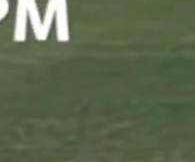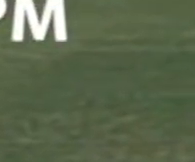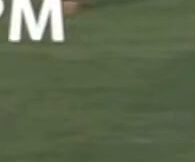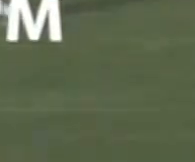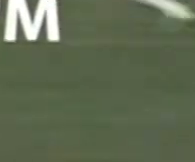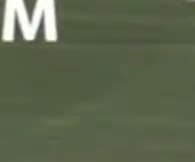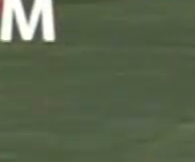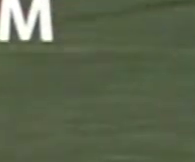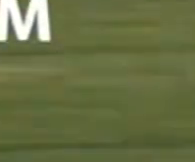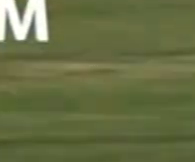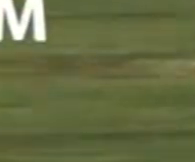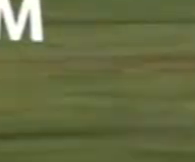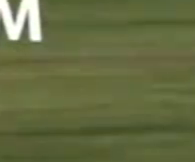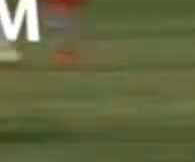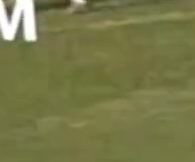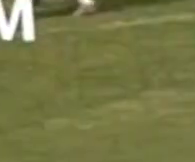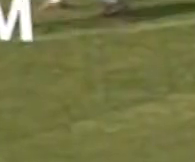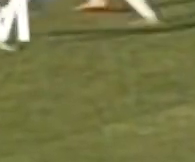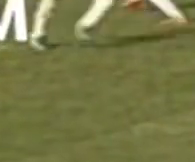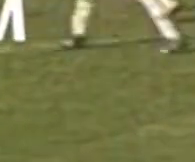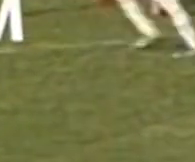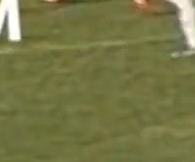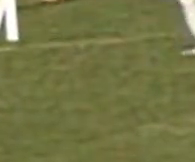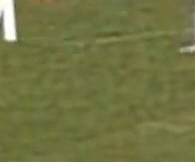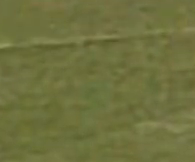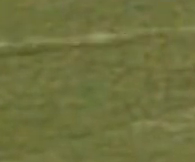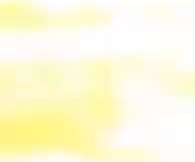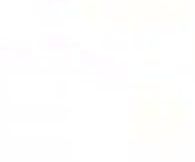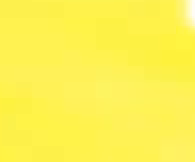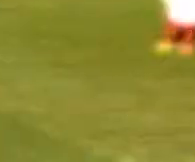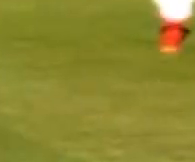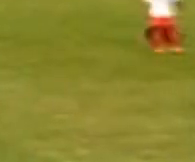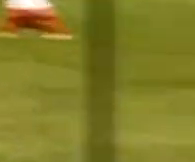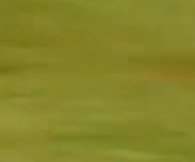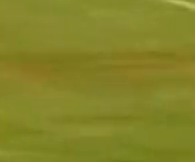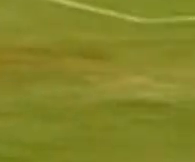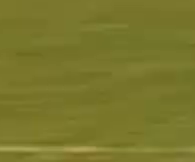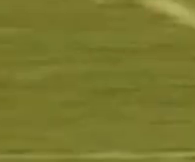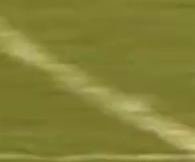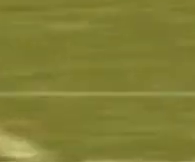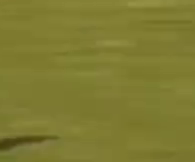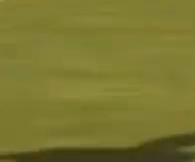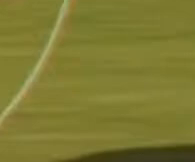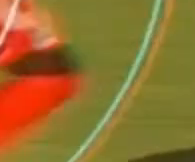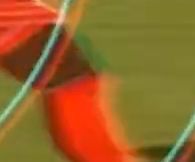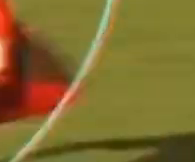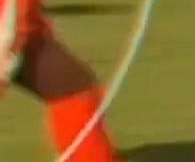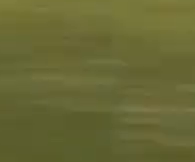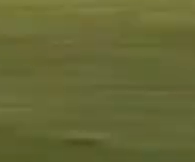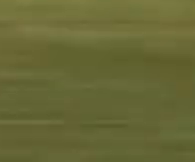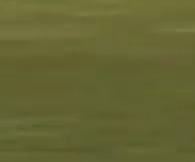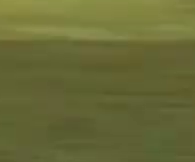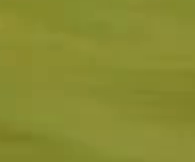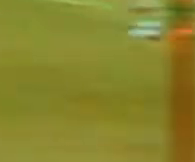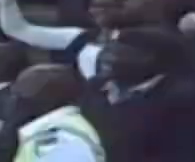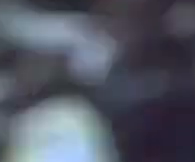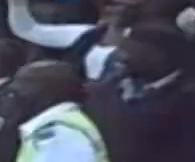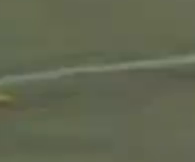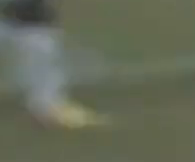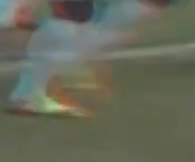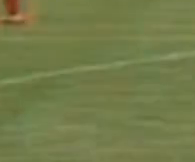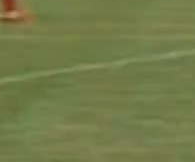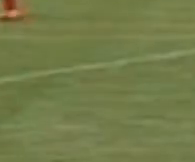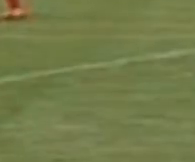of Comoros on Wednesday, the 11th of November at Kasarani. Watch it live and exclusive on